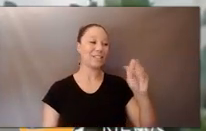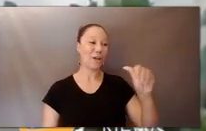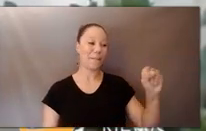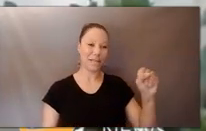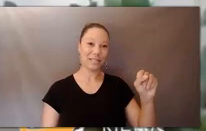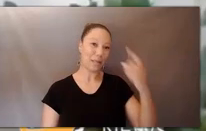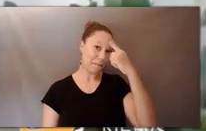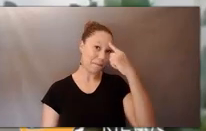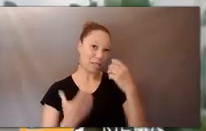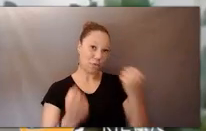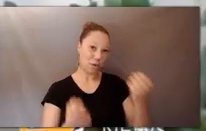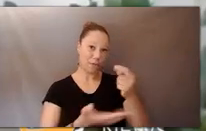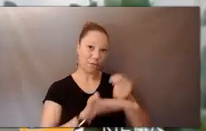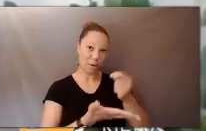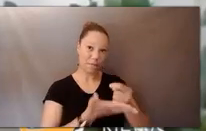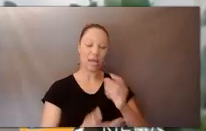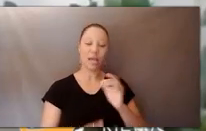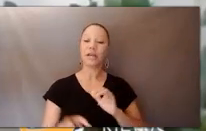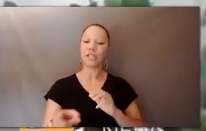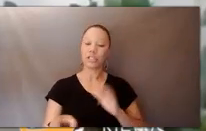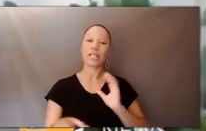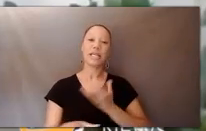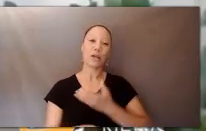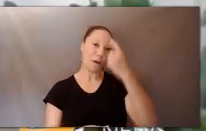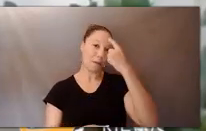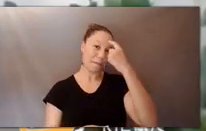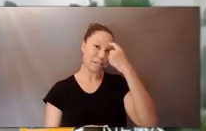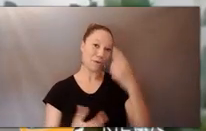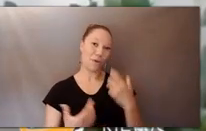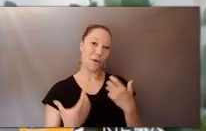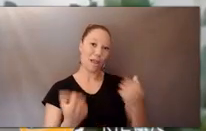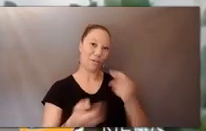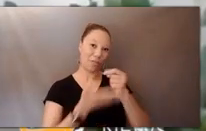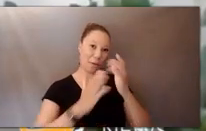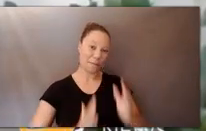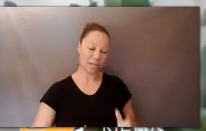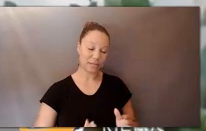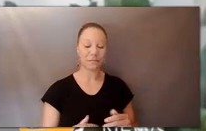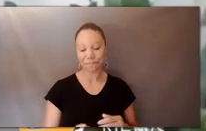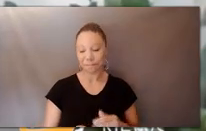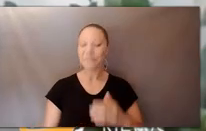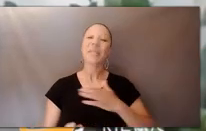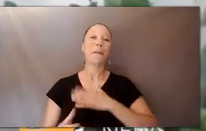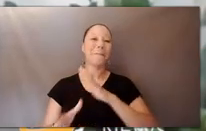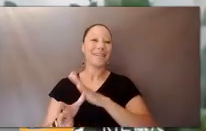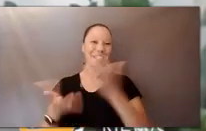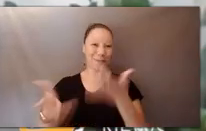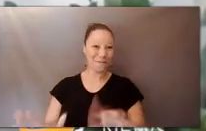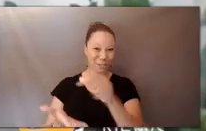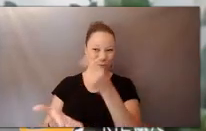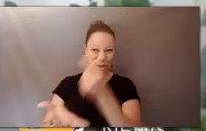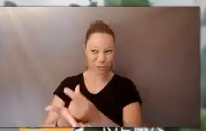health therapy. She's our mental health therapist, and how can, well, my senior's graduated,